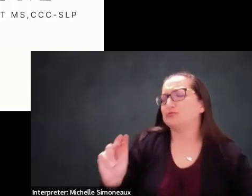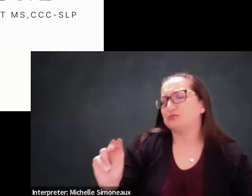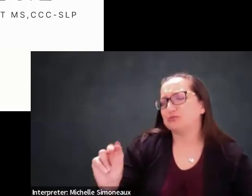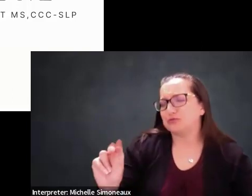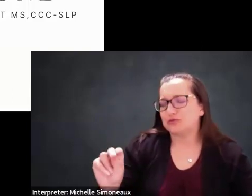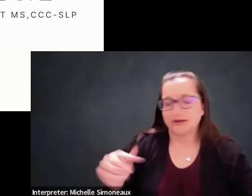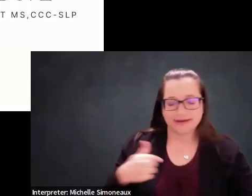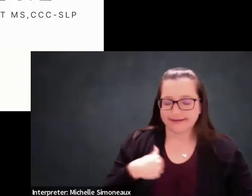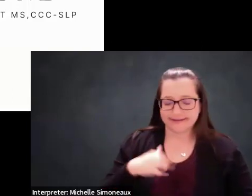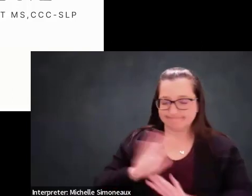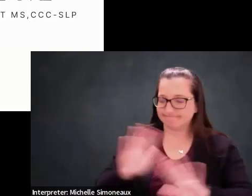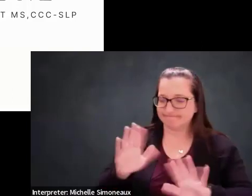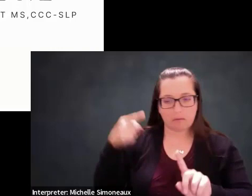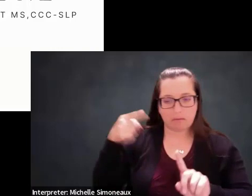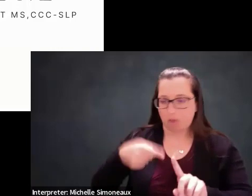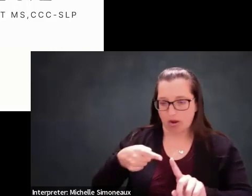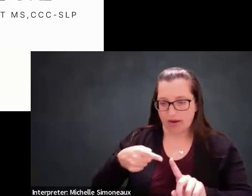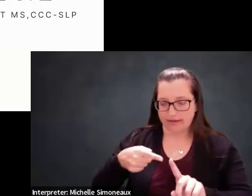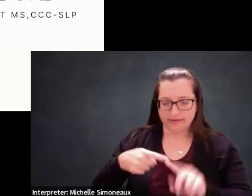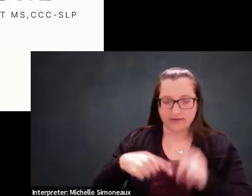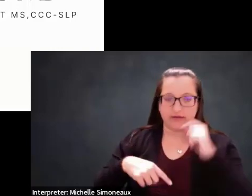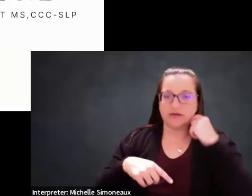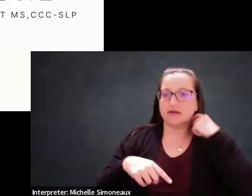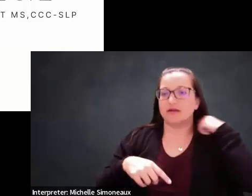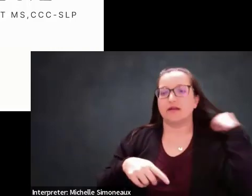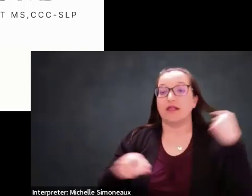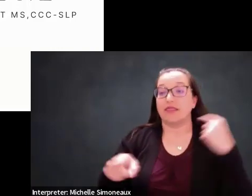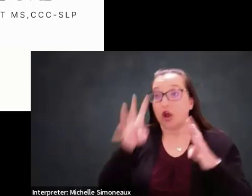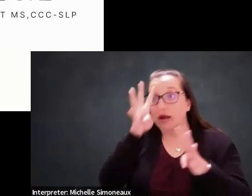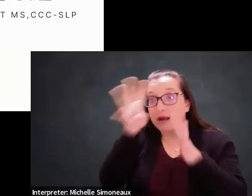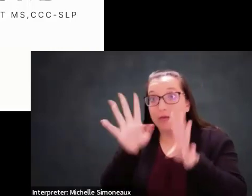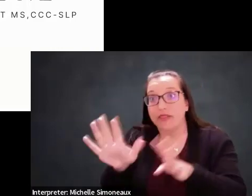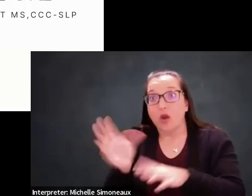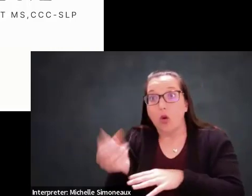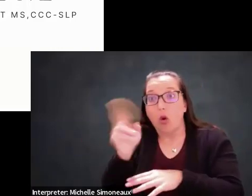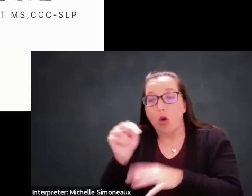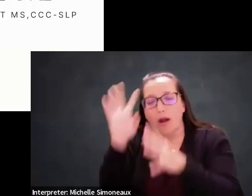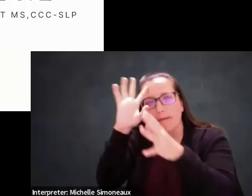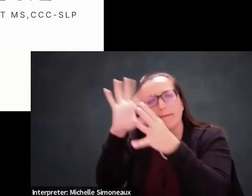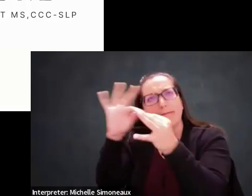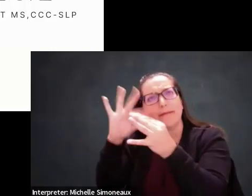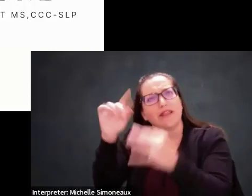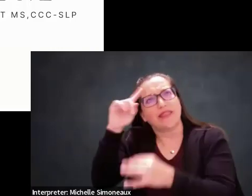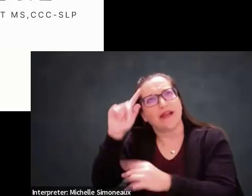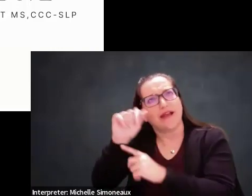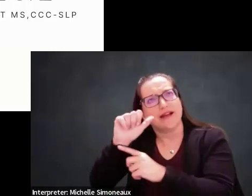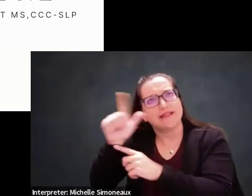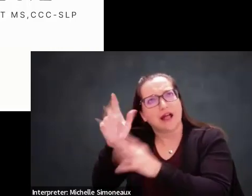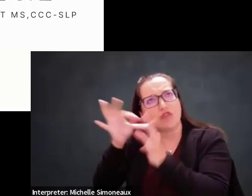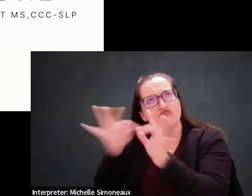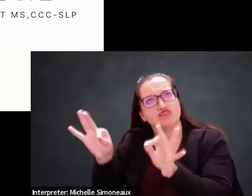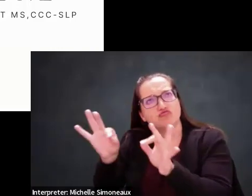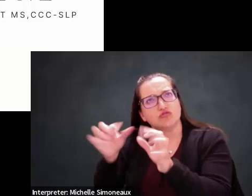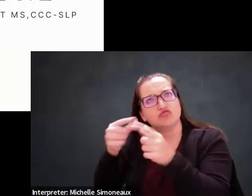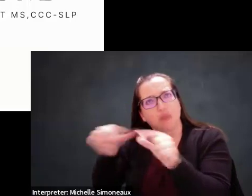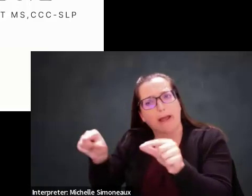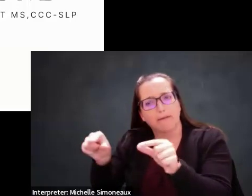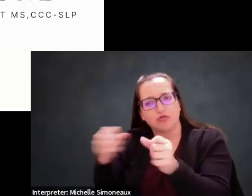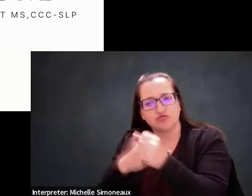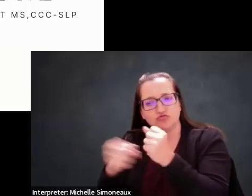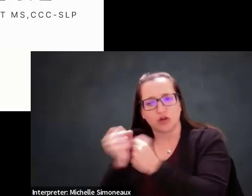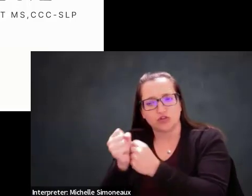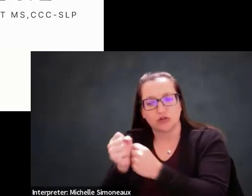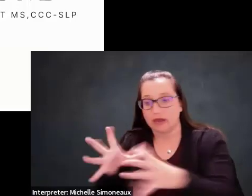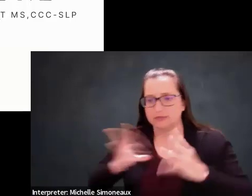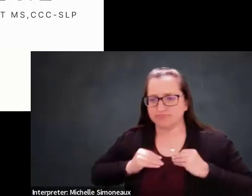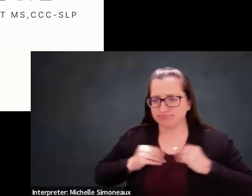looking for. For them, it's how they're, you know, coming up with their message or maybe in their head, they're thinking of the ASL grammar structure. And again, I